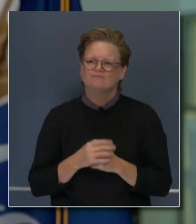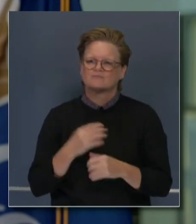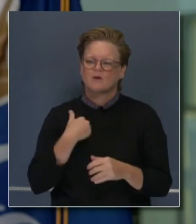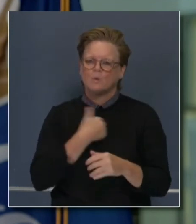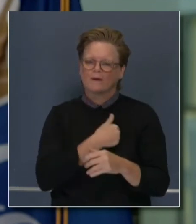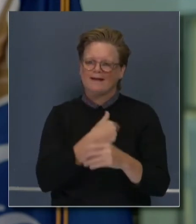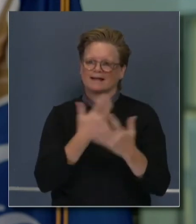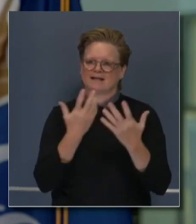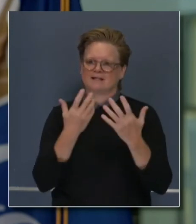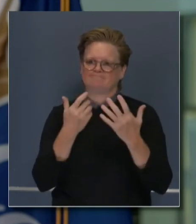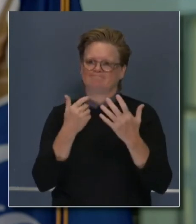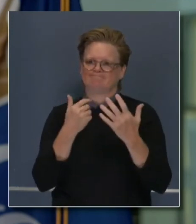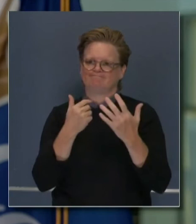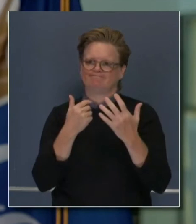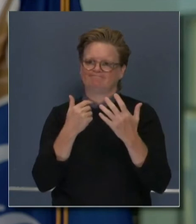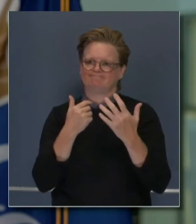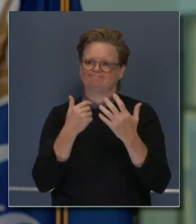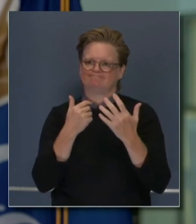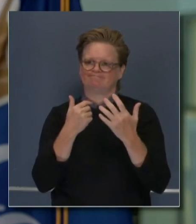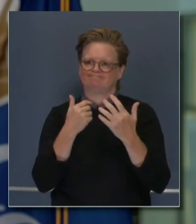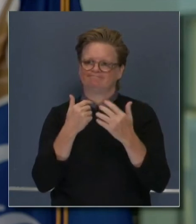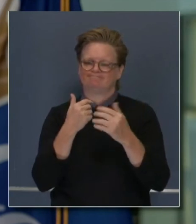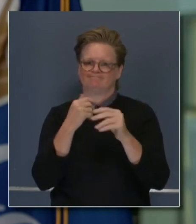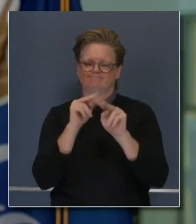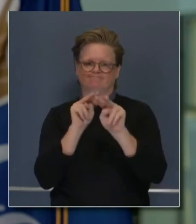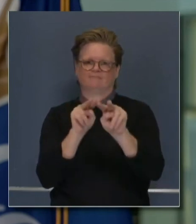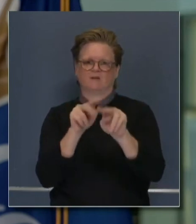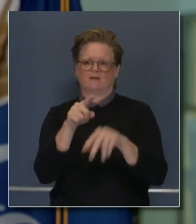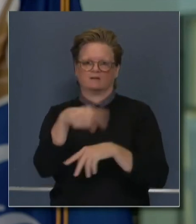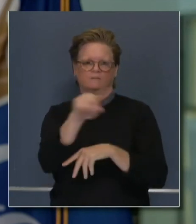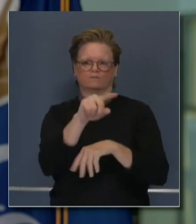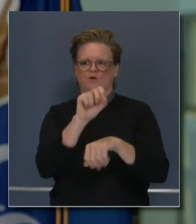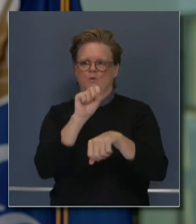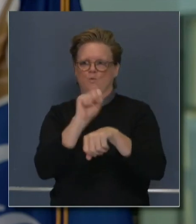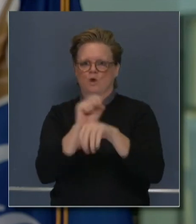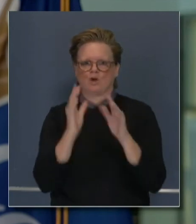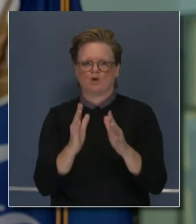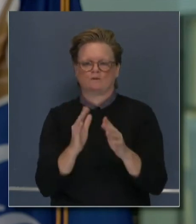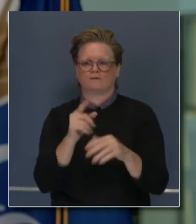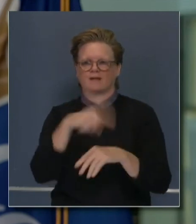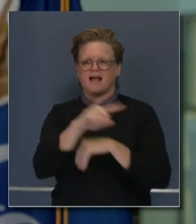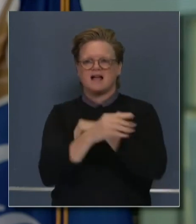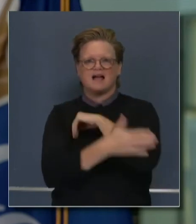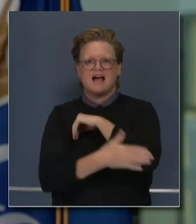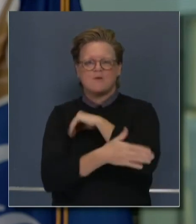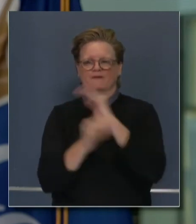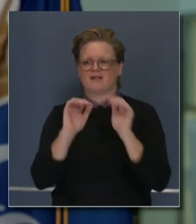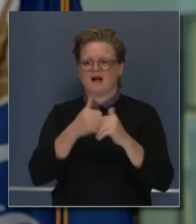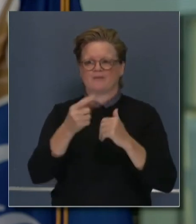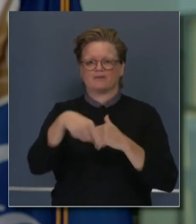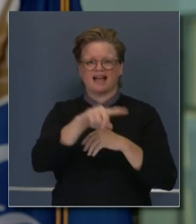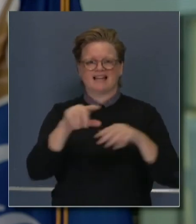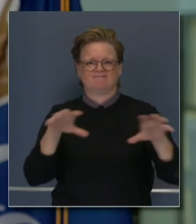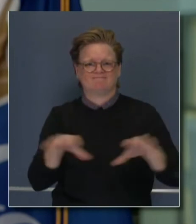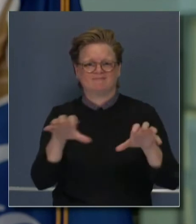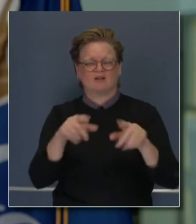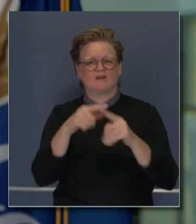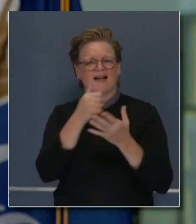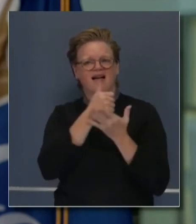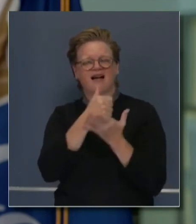this case, the work in partnership with that county and its leadership in advancing our collective